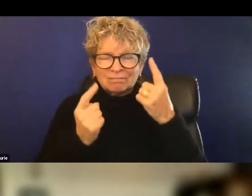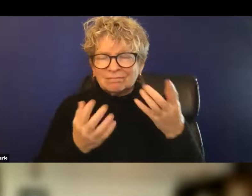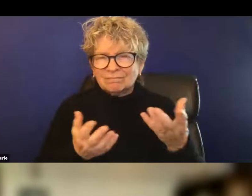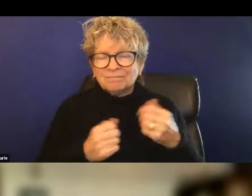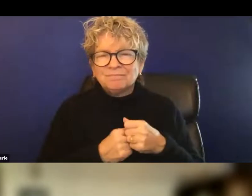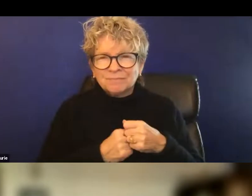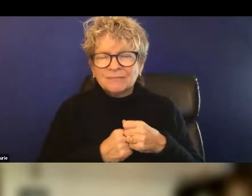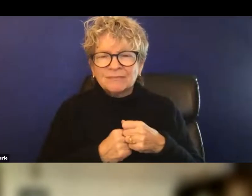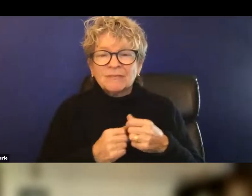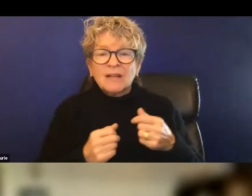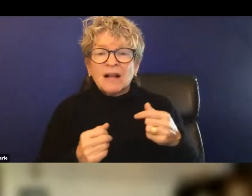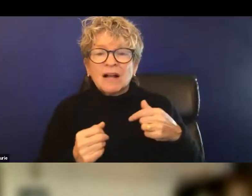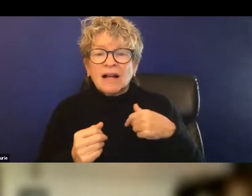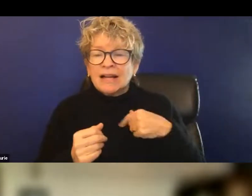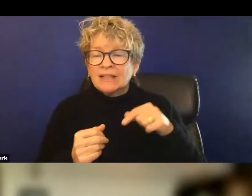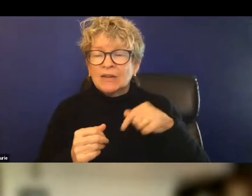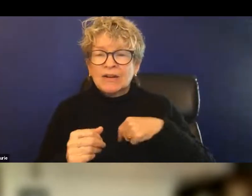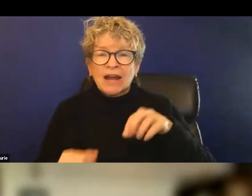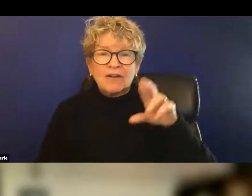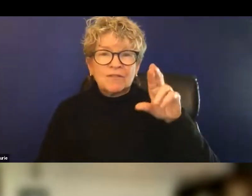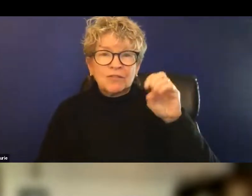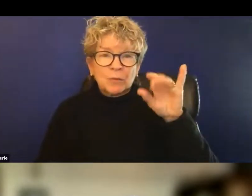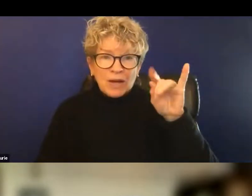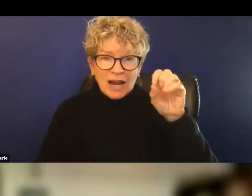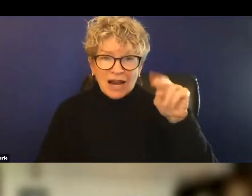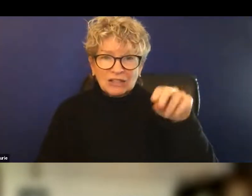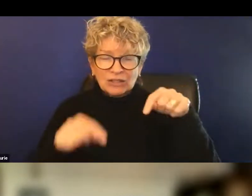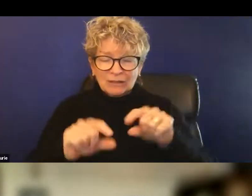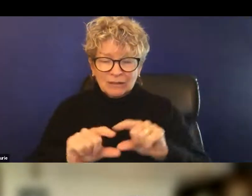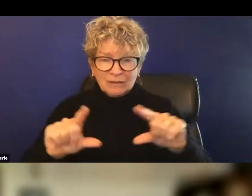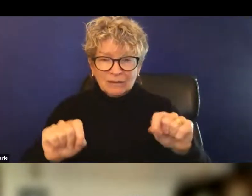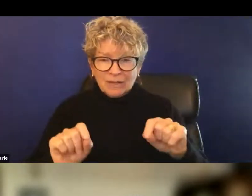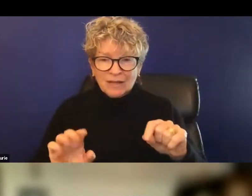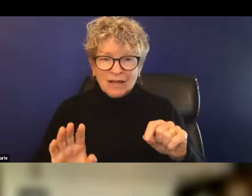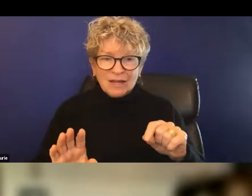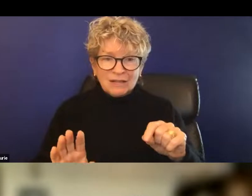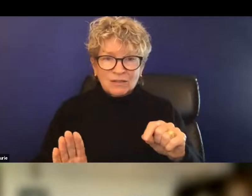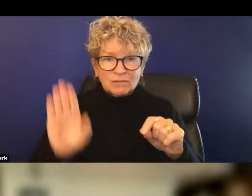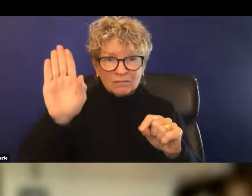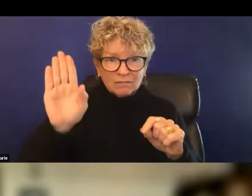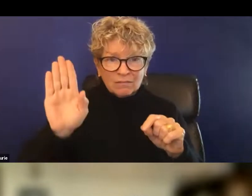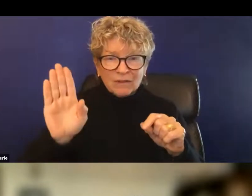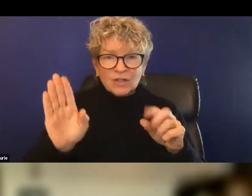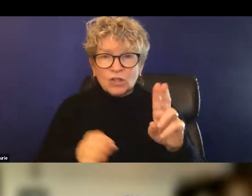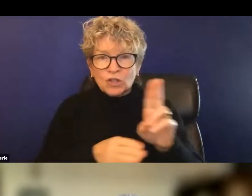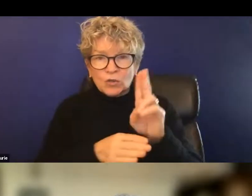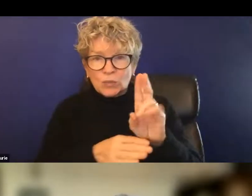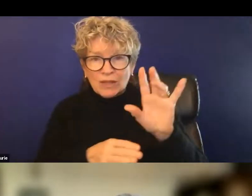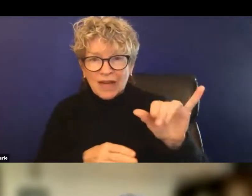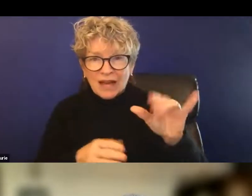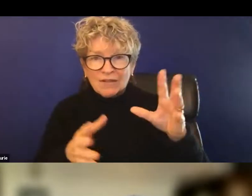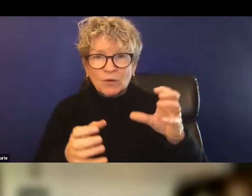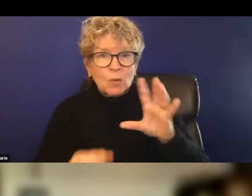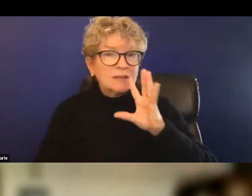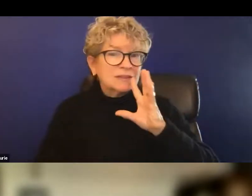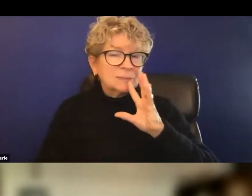click that reactions button at the bottom of your screen, and it'll pull up a little window where you can click raise your hand. So use that function if you'd like to